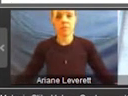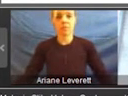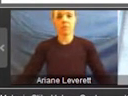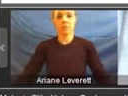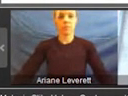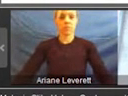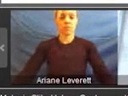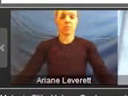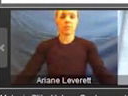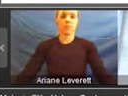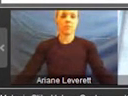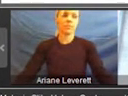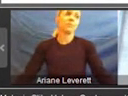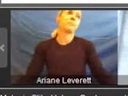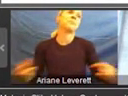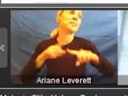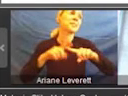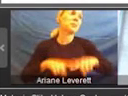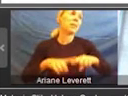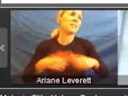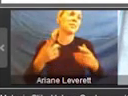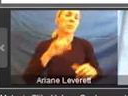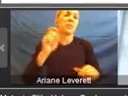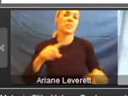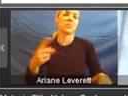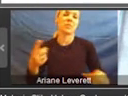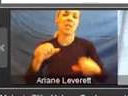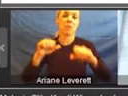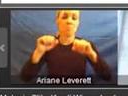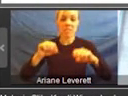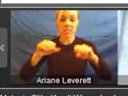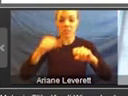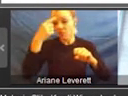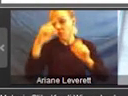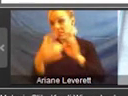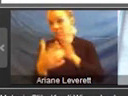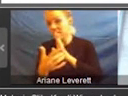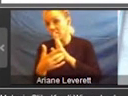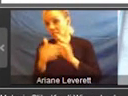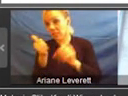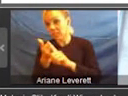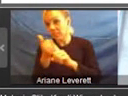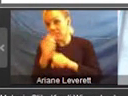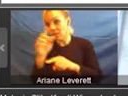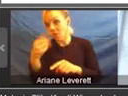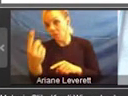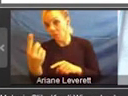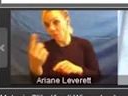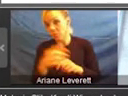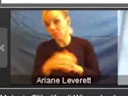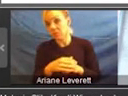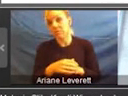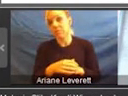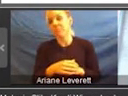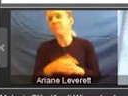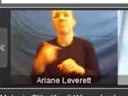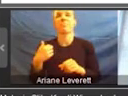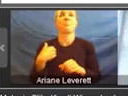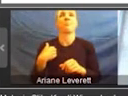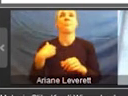It depends a bit on how you pose the question. So potential for the technology alone as standalone, I would be rather